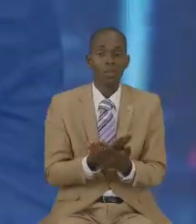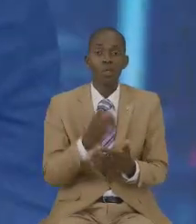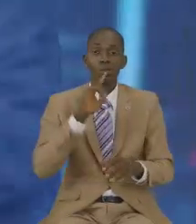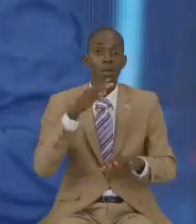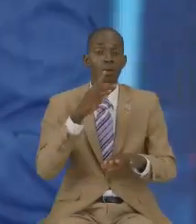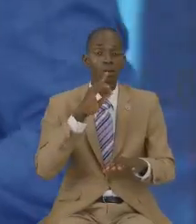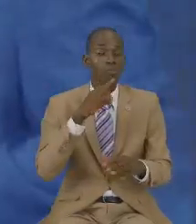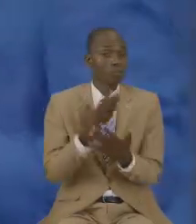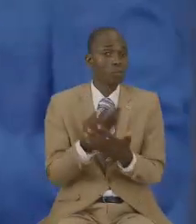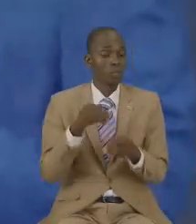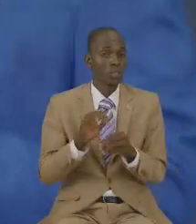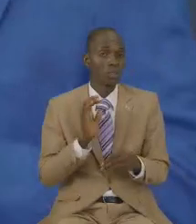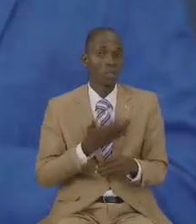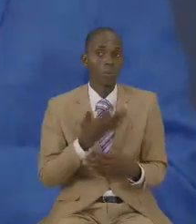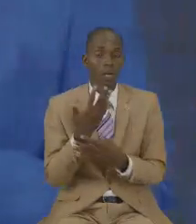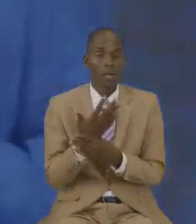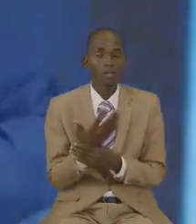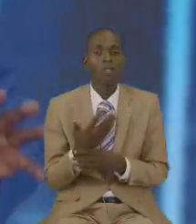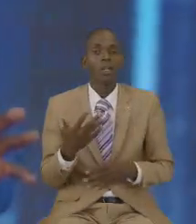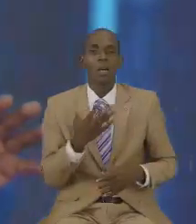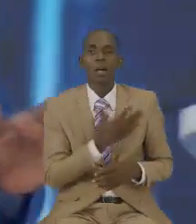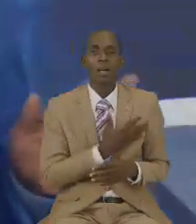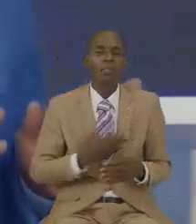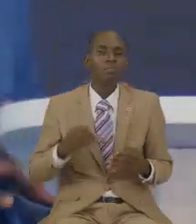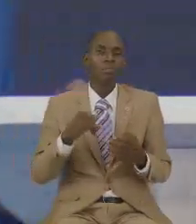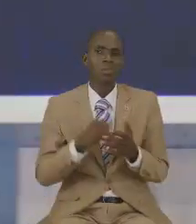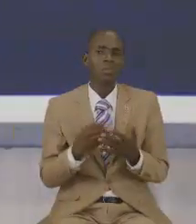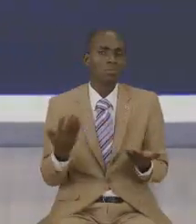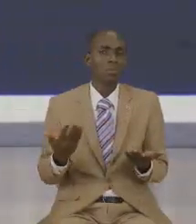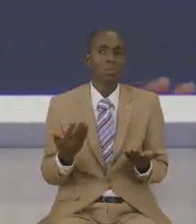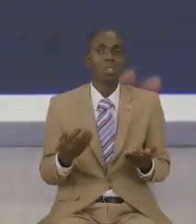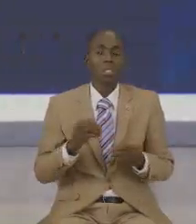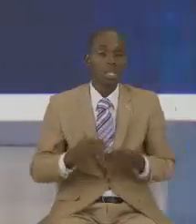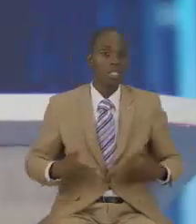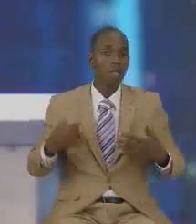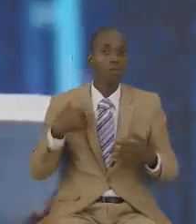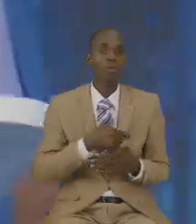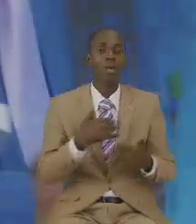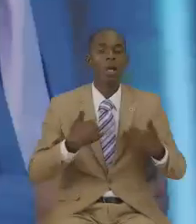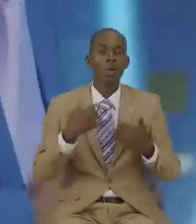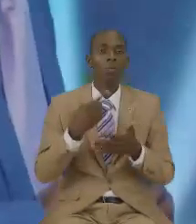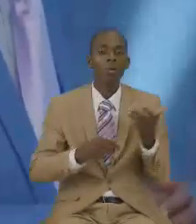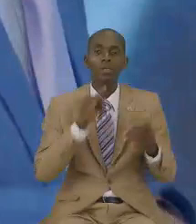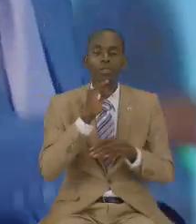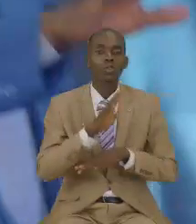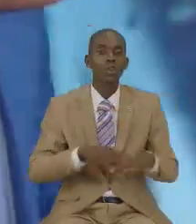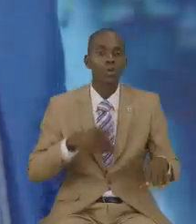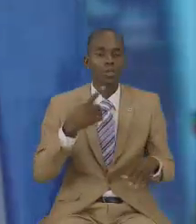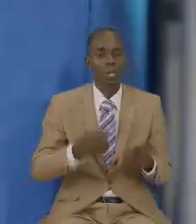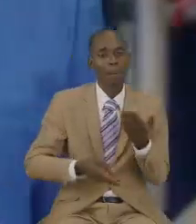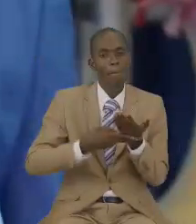have deposited in the bank. In life, we have what we call the bank of experience. There